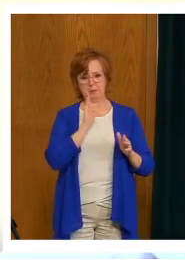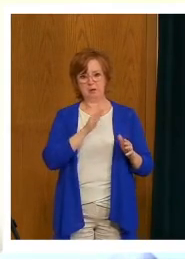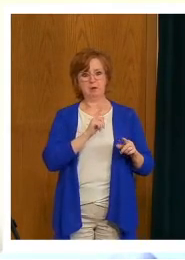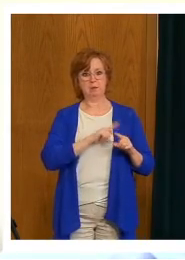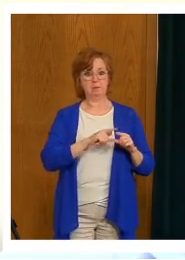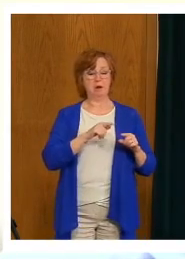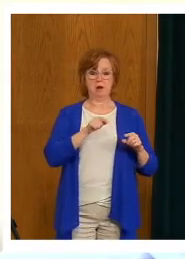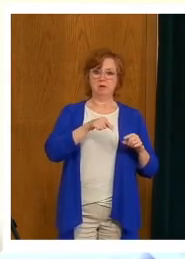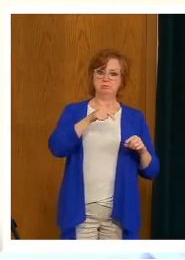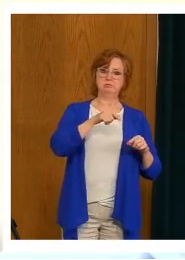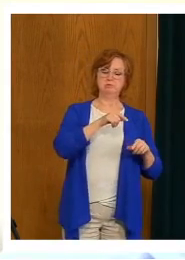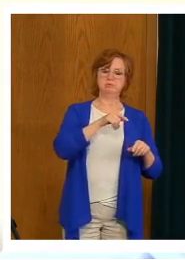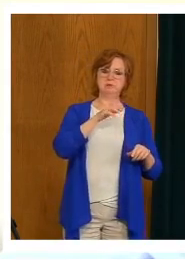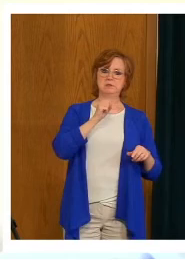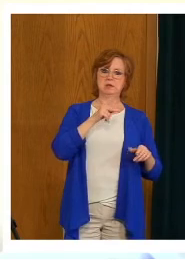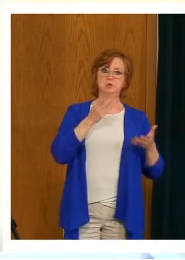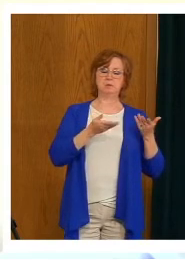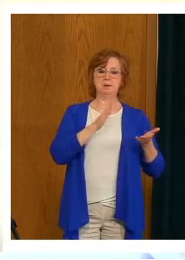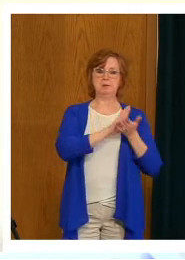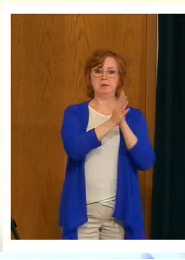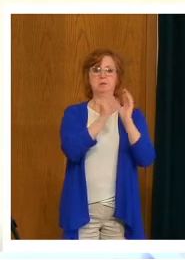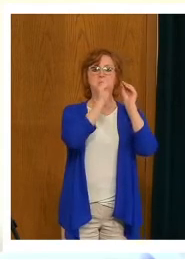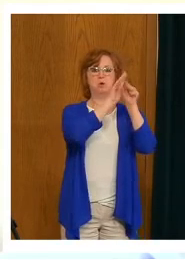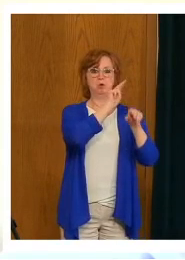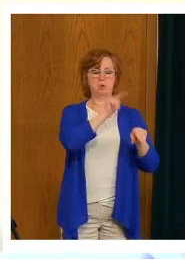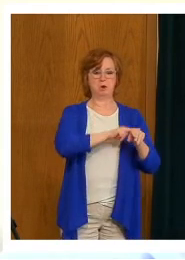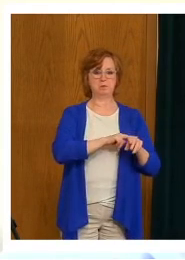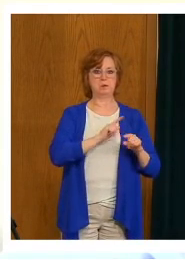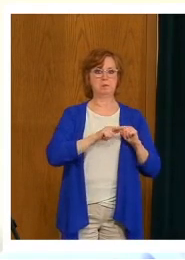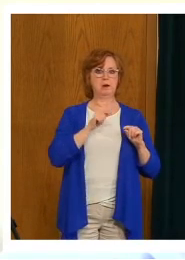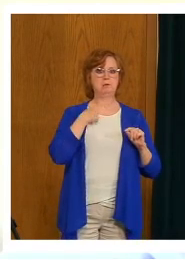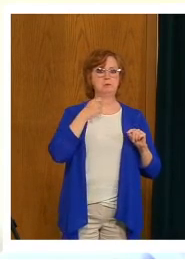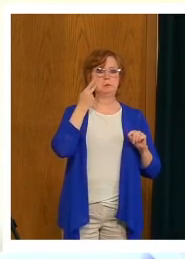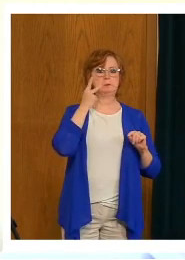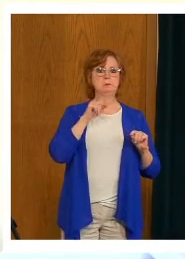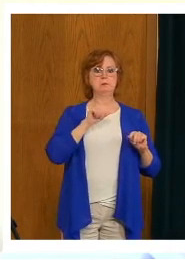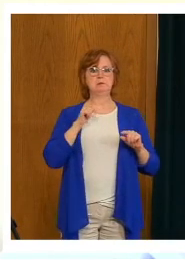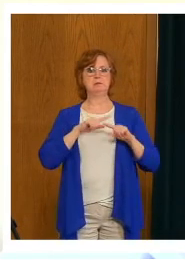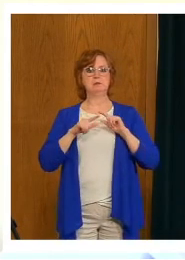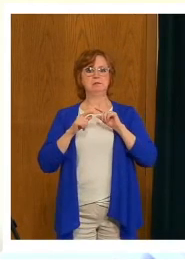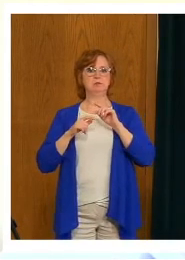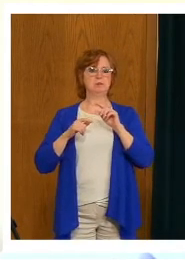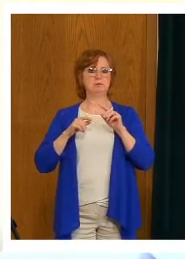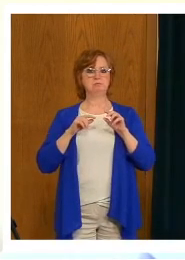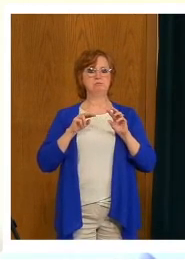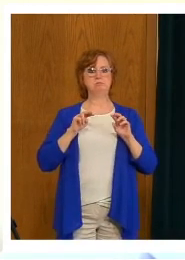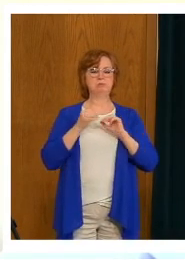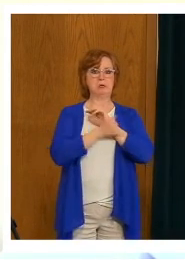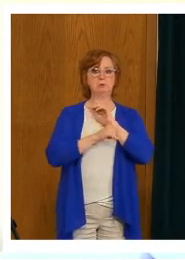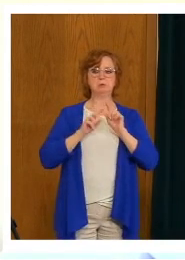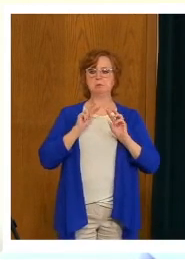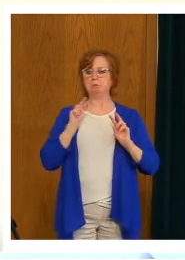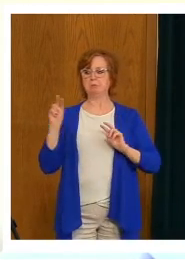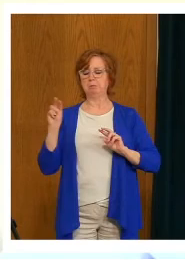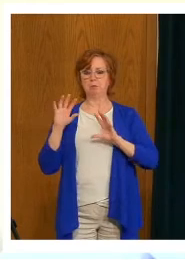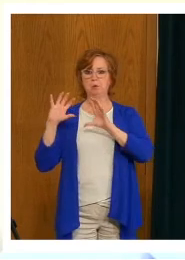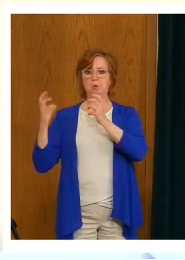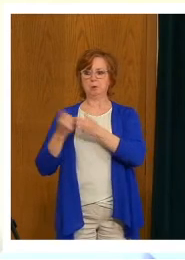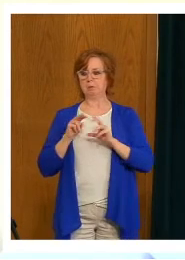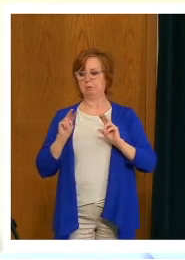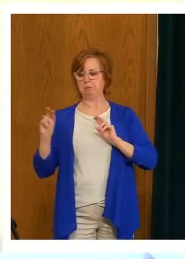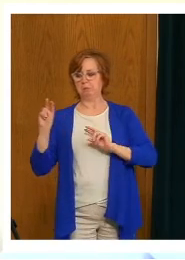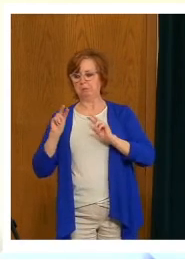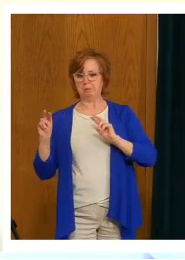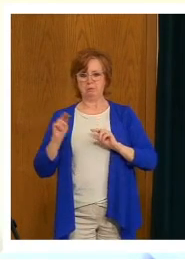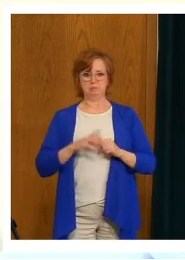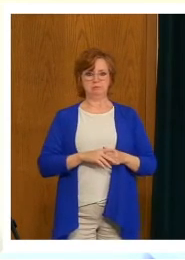other parts of the country or the world when we have to travel, the essential reasons or other reasons. And I think that is something that we'll have